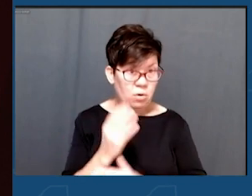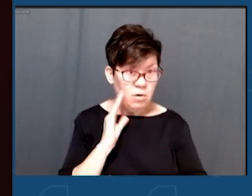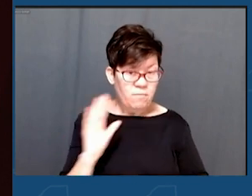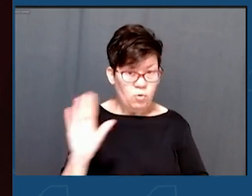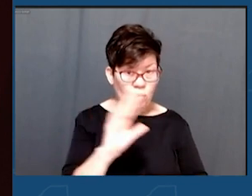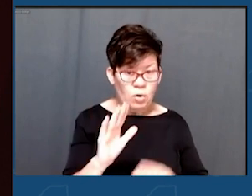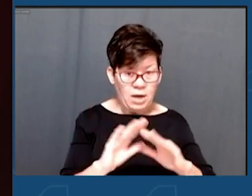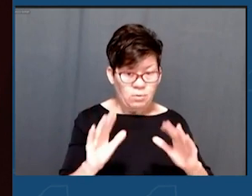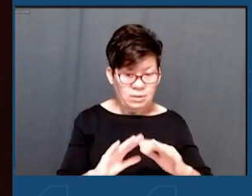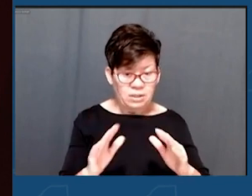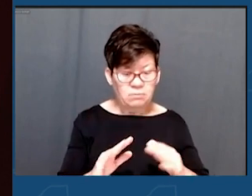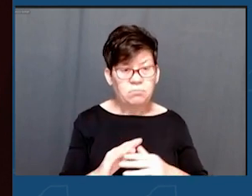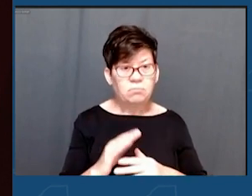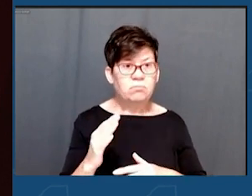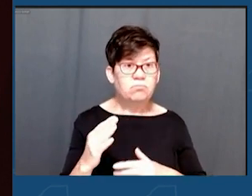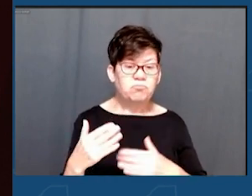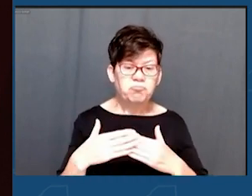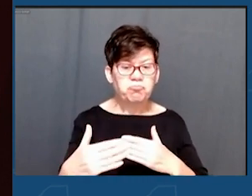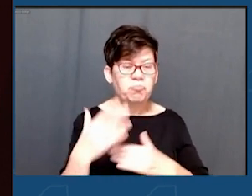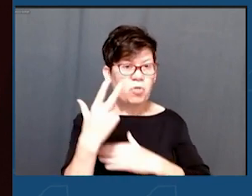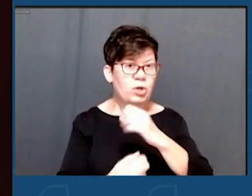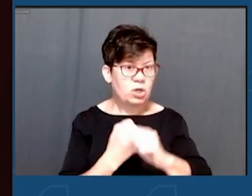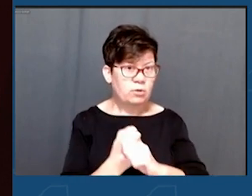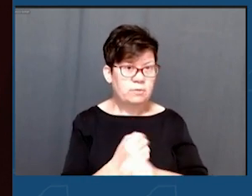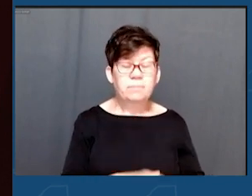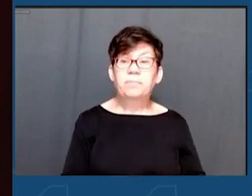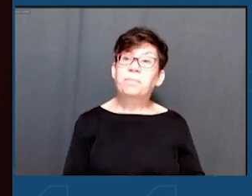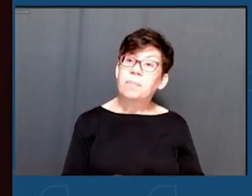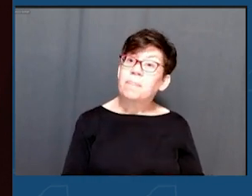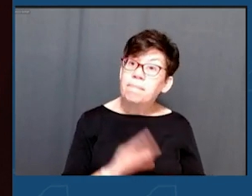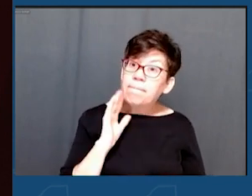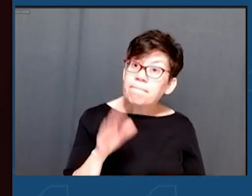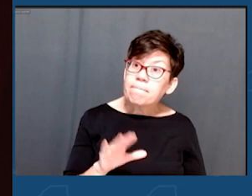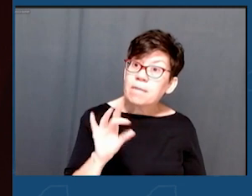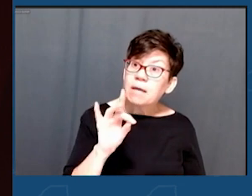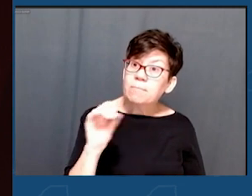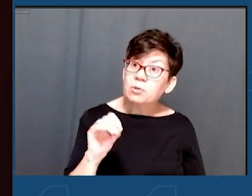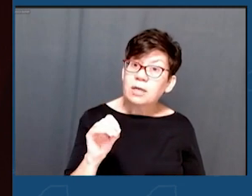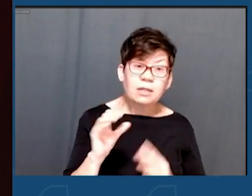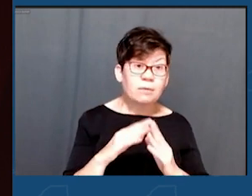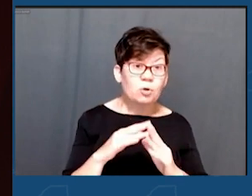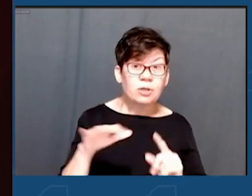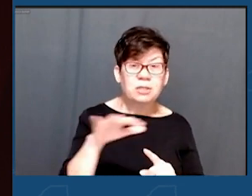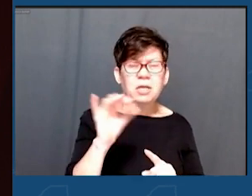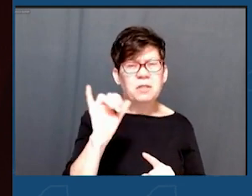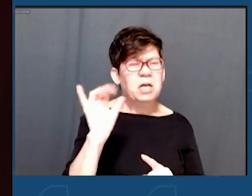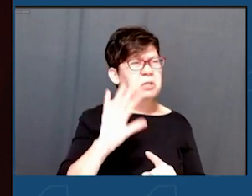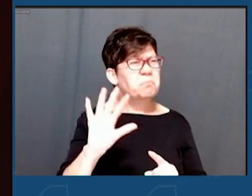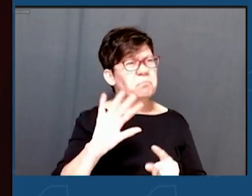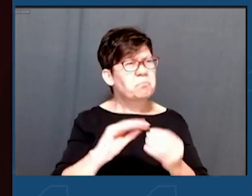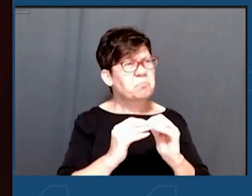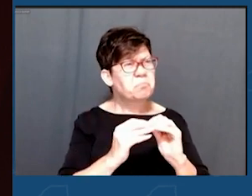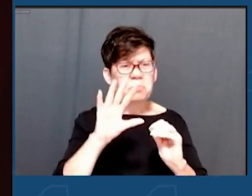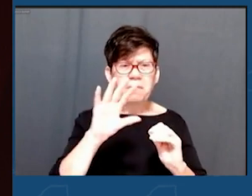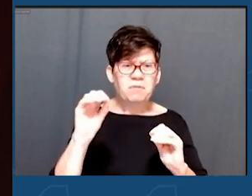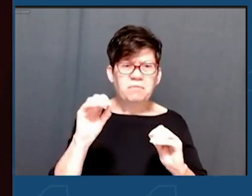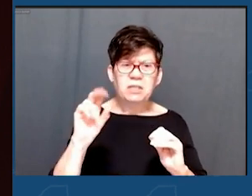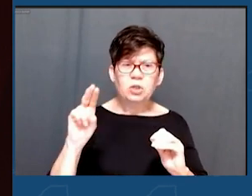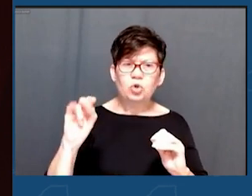3 years. Now for 80% of communities, that's 50 units or less. That can